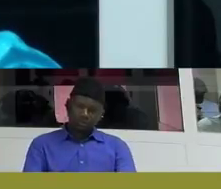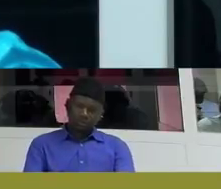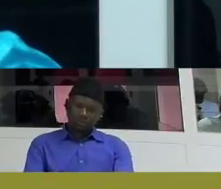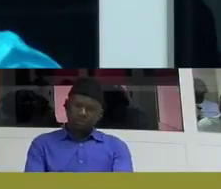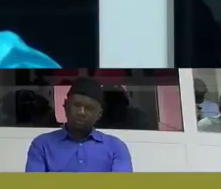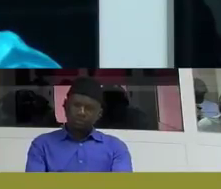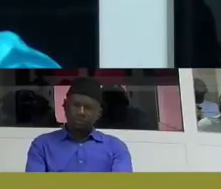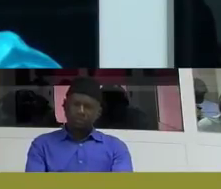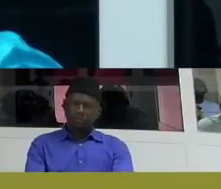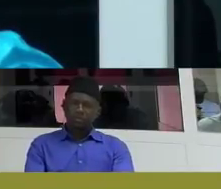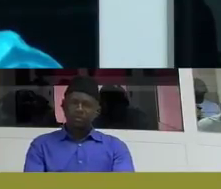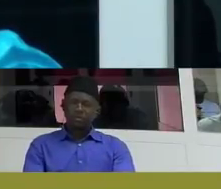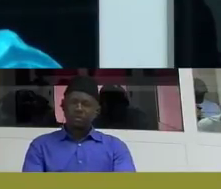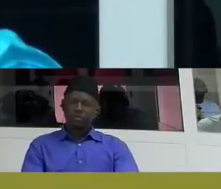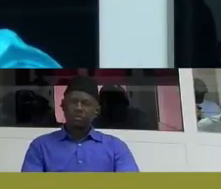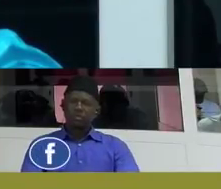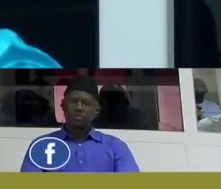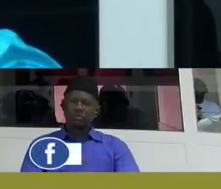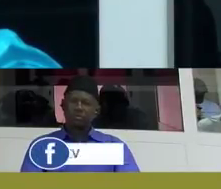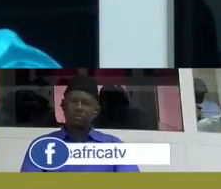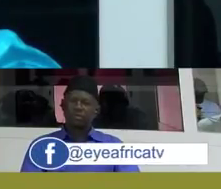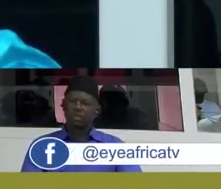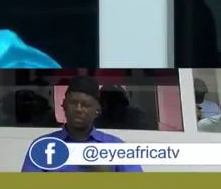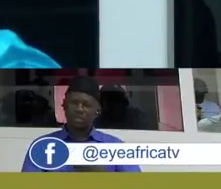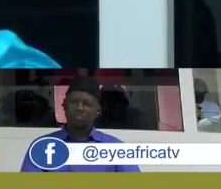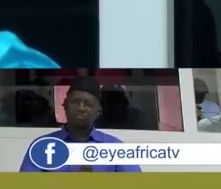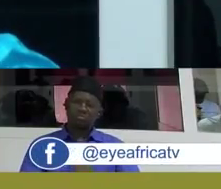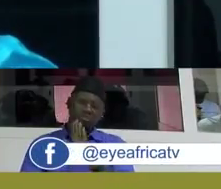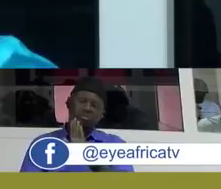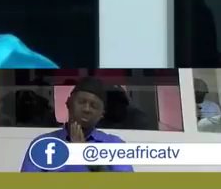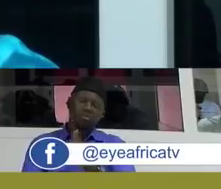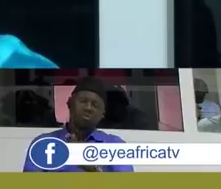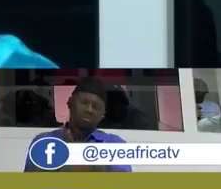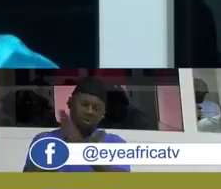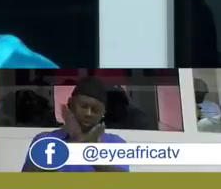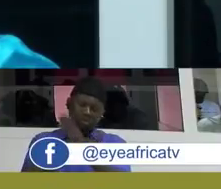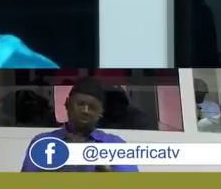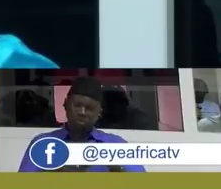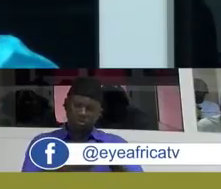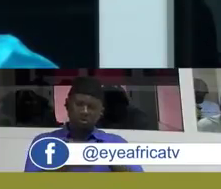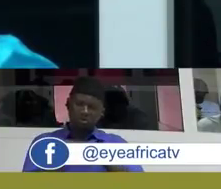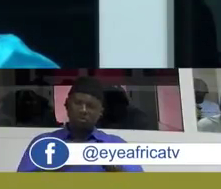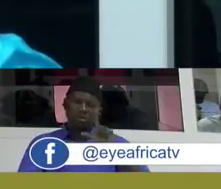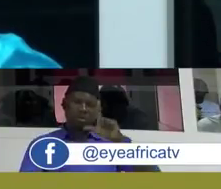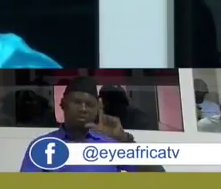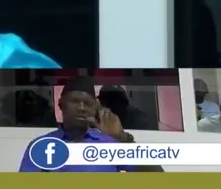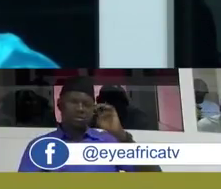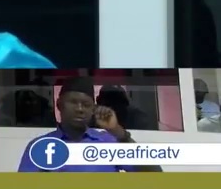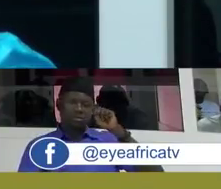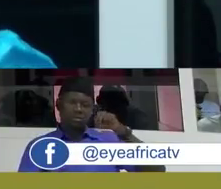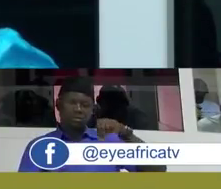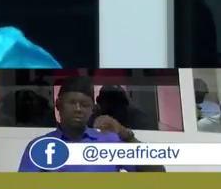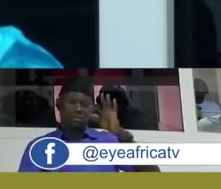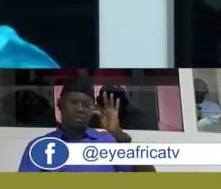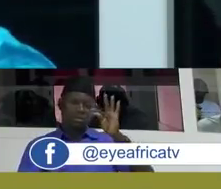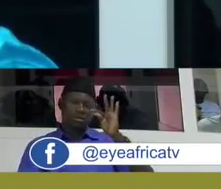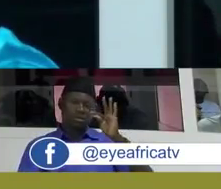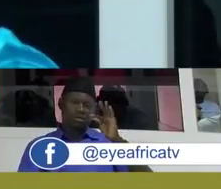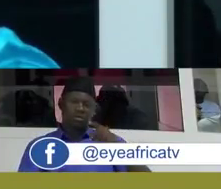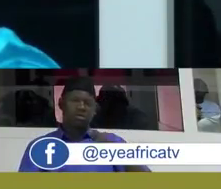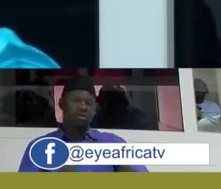Imposing a ban to cover Lent period and to cover Ramadan period. If that